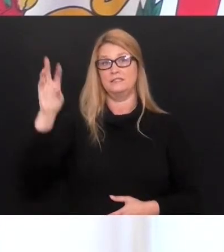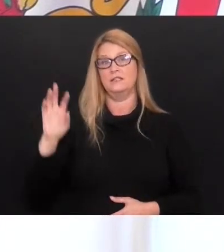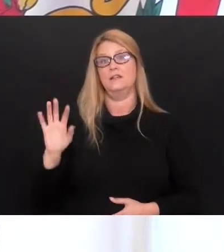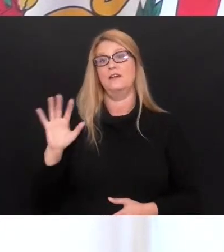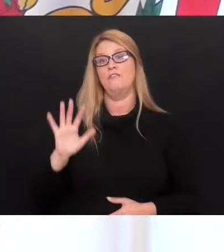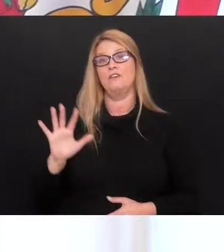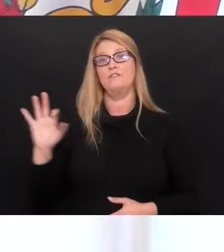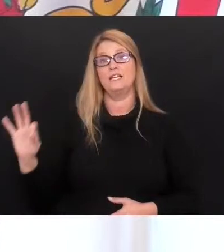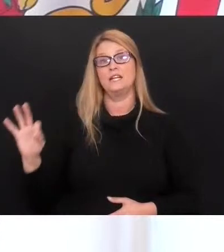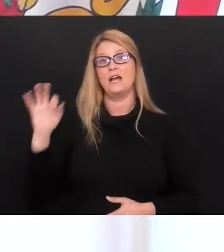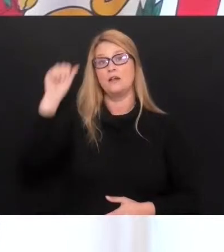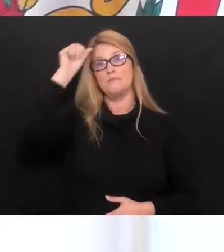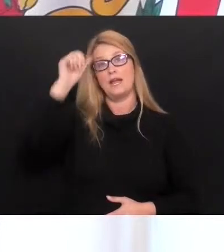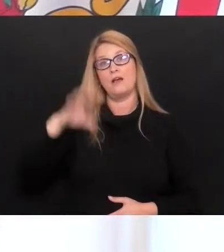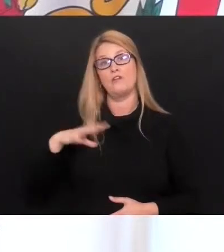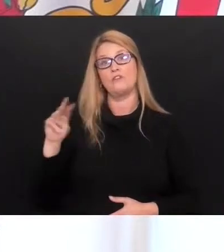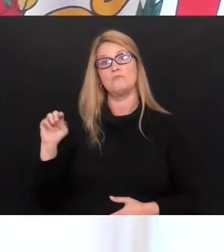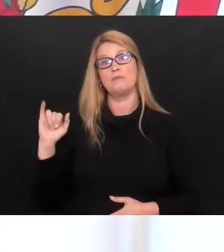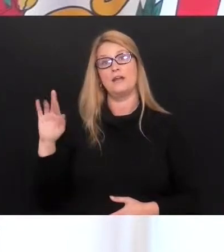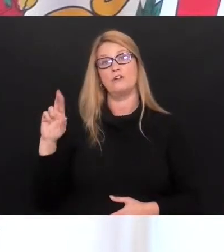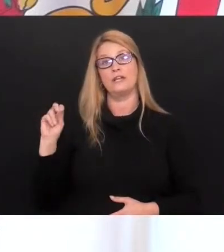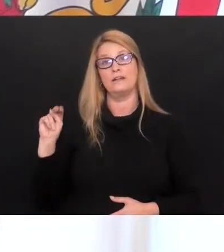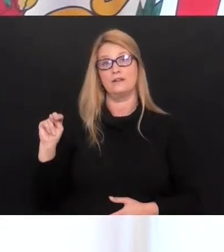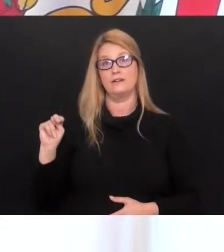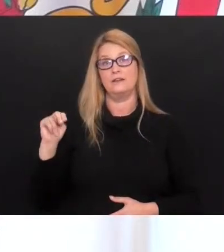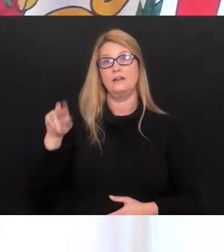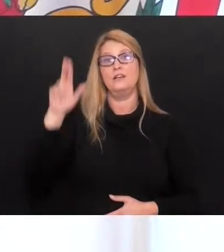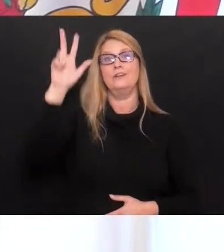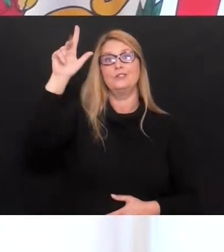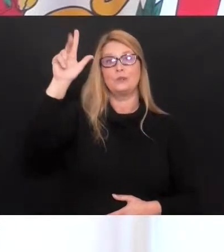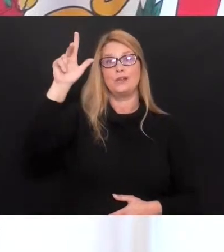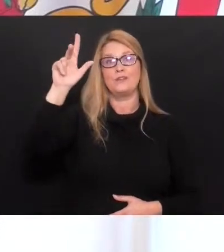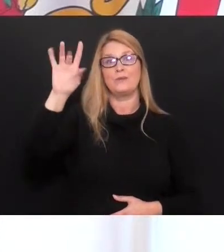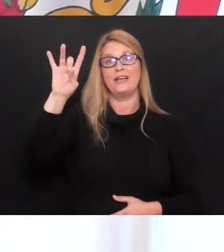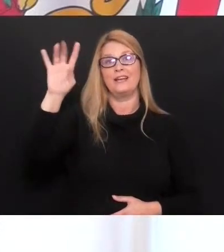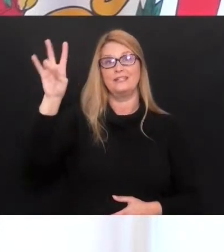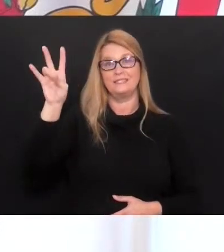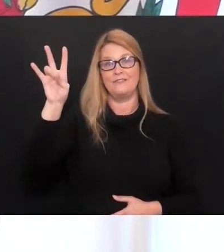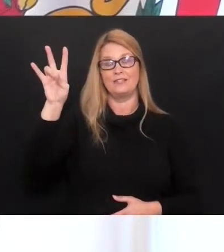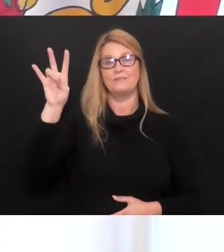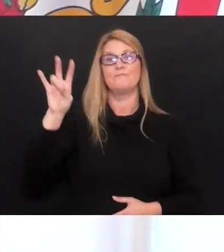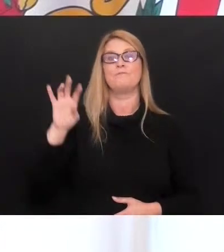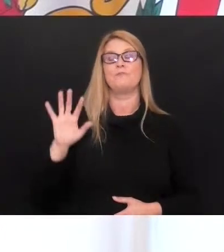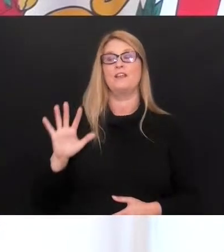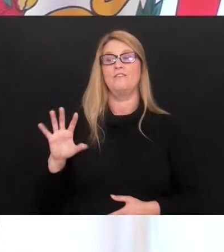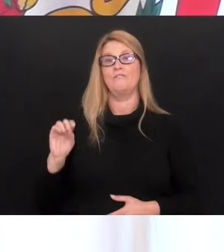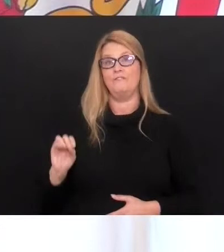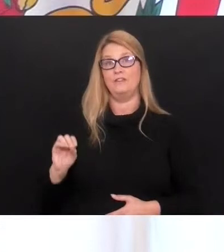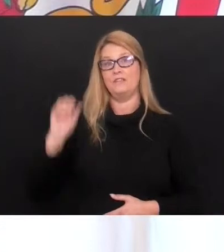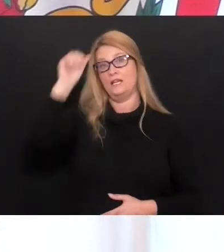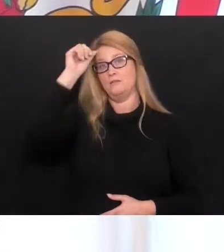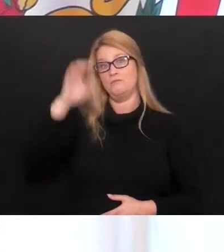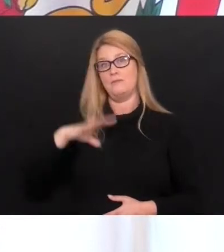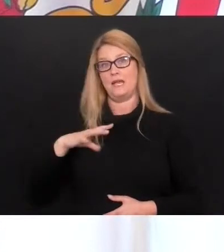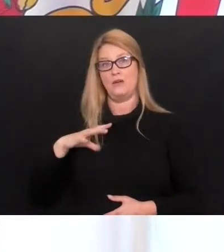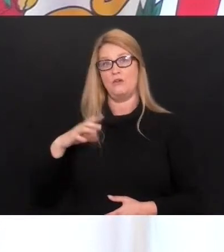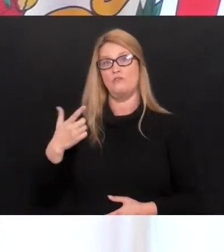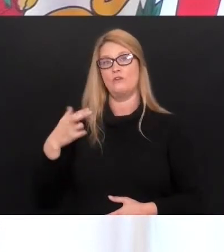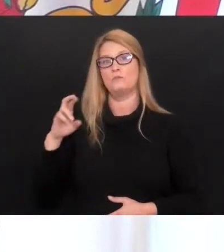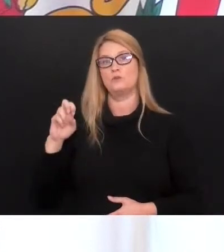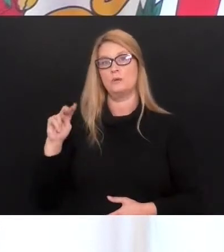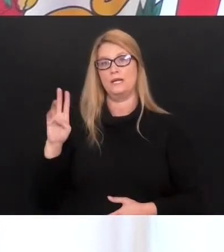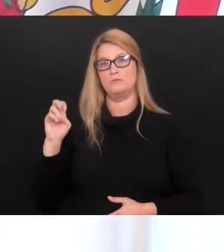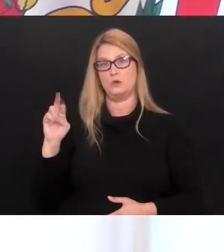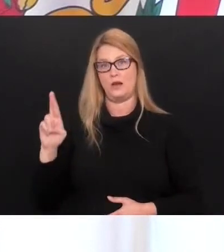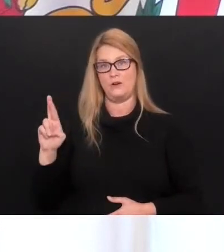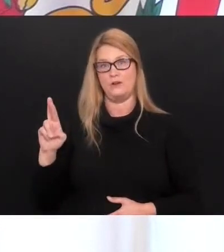is a 59-year-old male from Marion County. Our 2,387th death is a 50-year-old male from Greenbrier